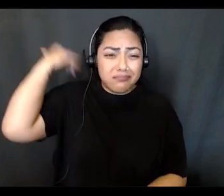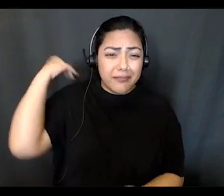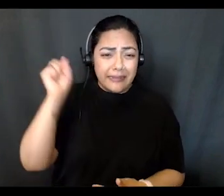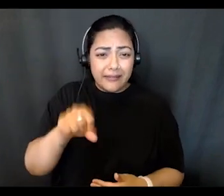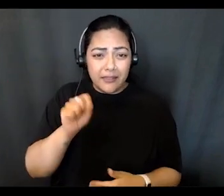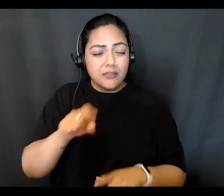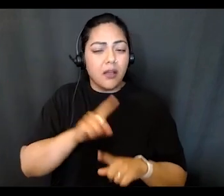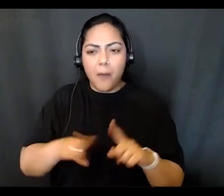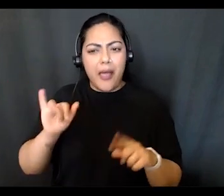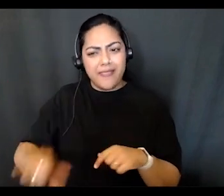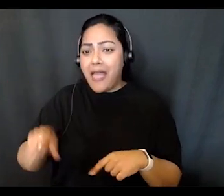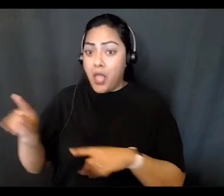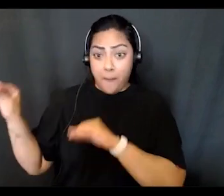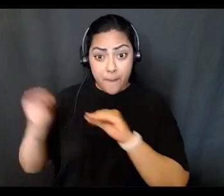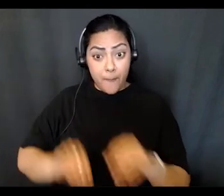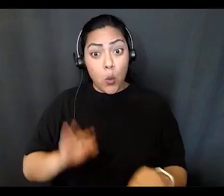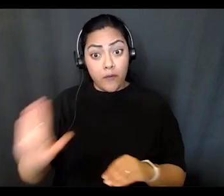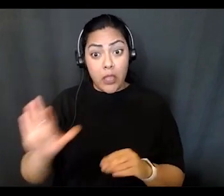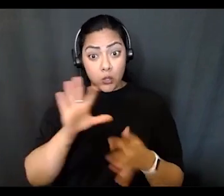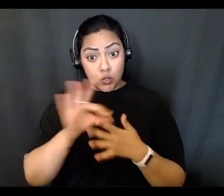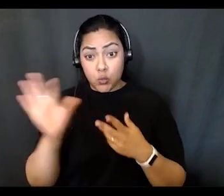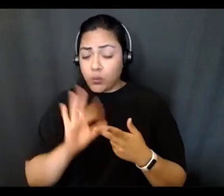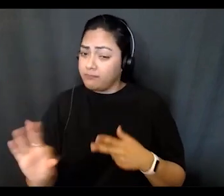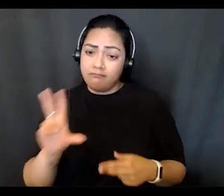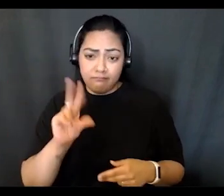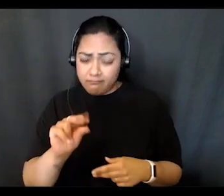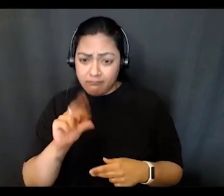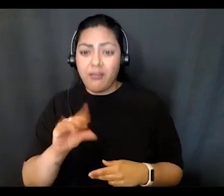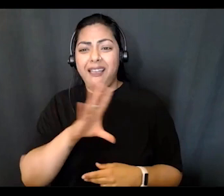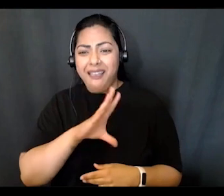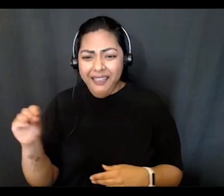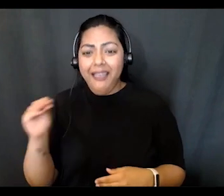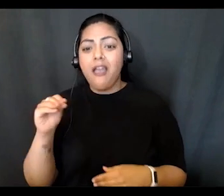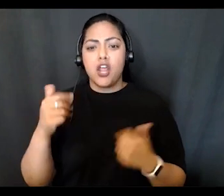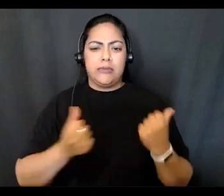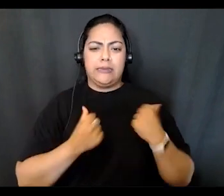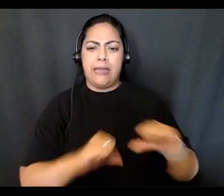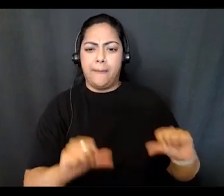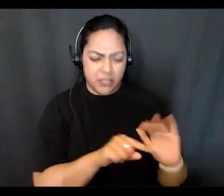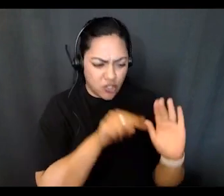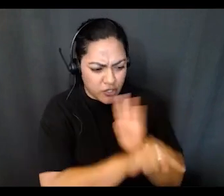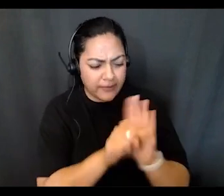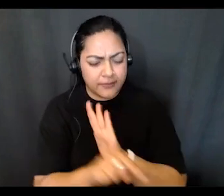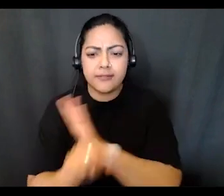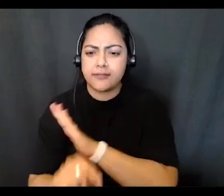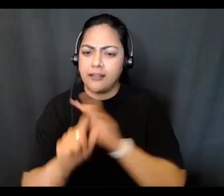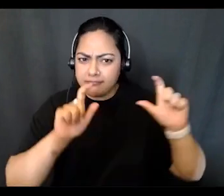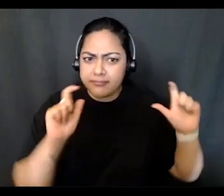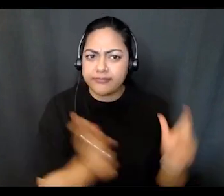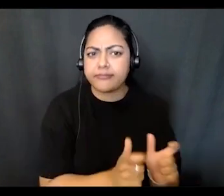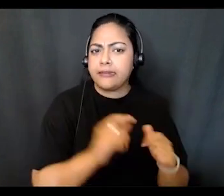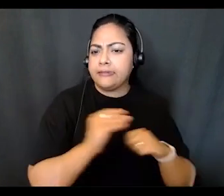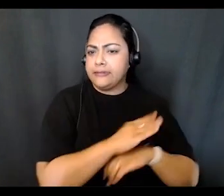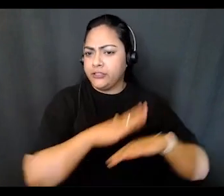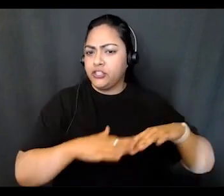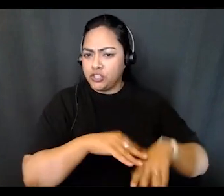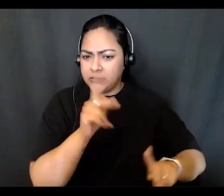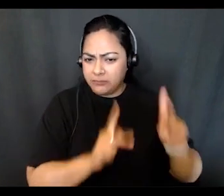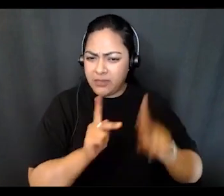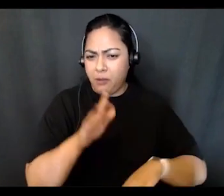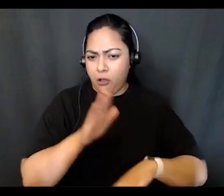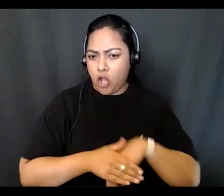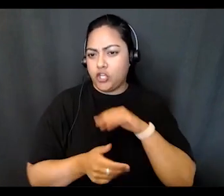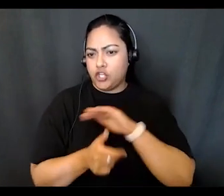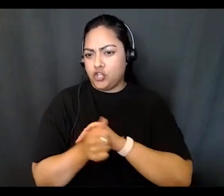their ancestry. As we know, attempted genocide of Indigenous peoples on Turtle